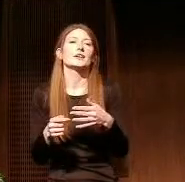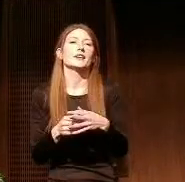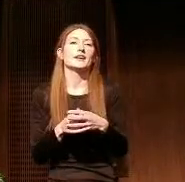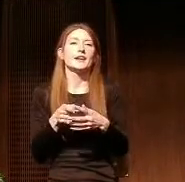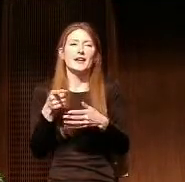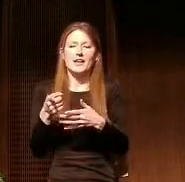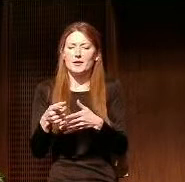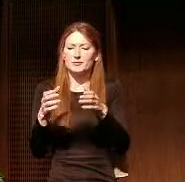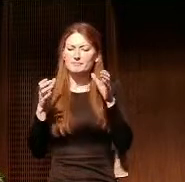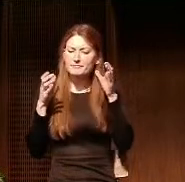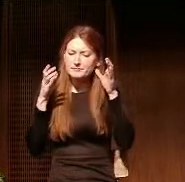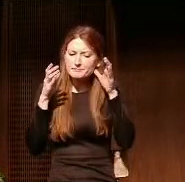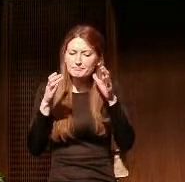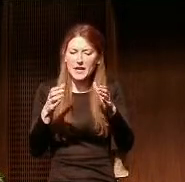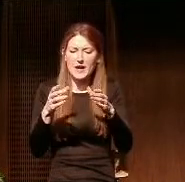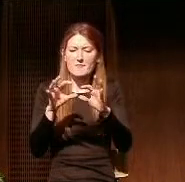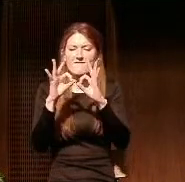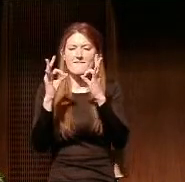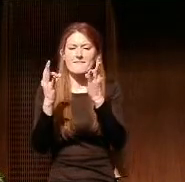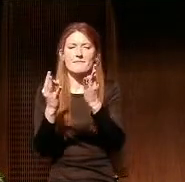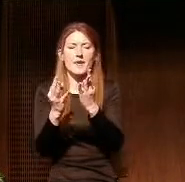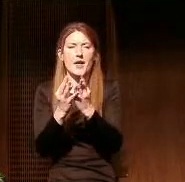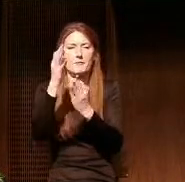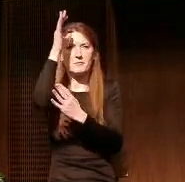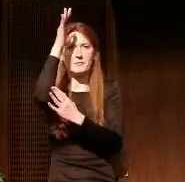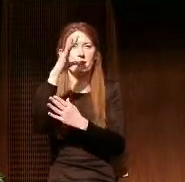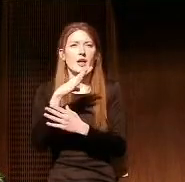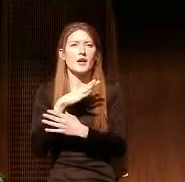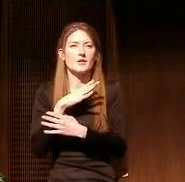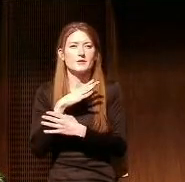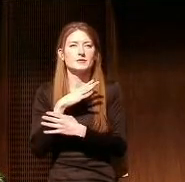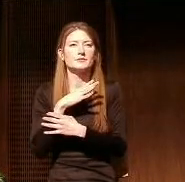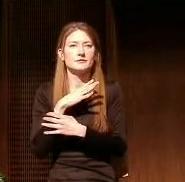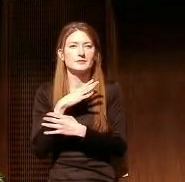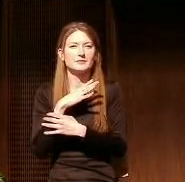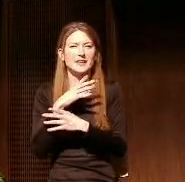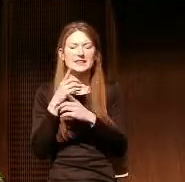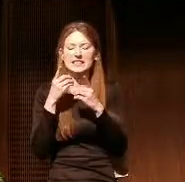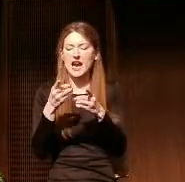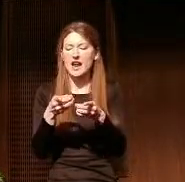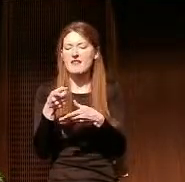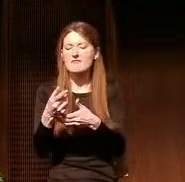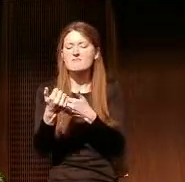He was a committed family man. He loved his family.